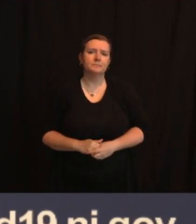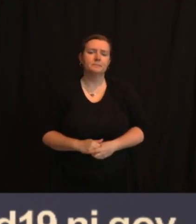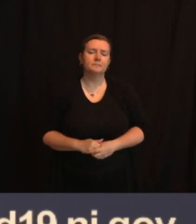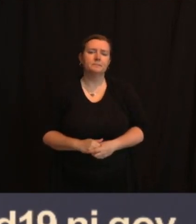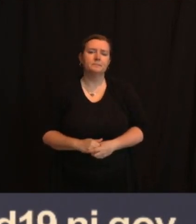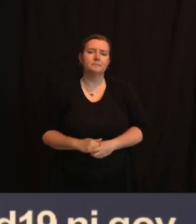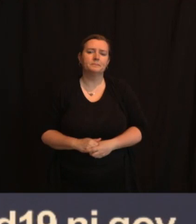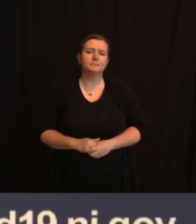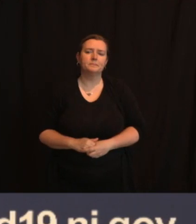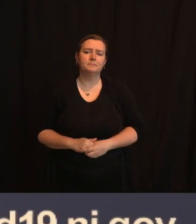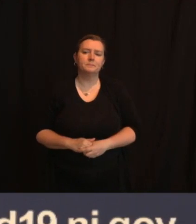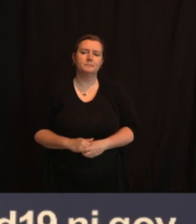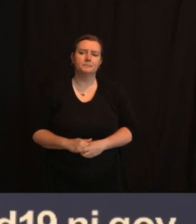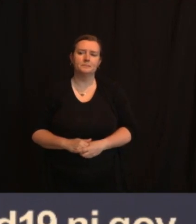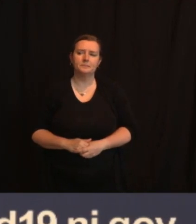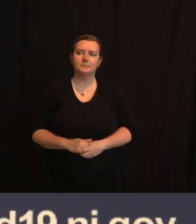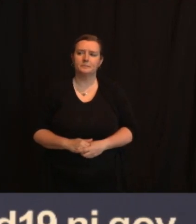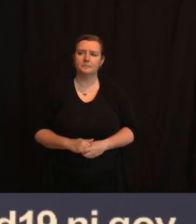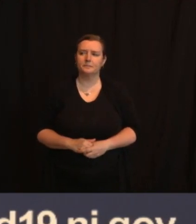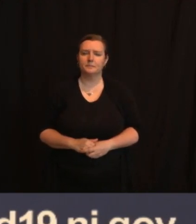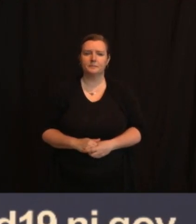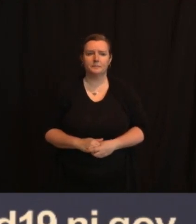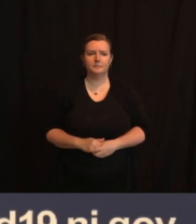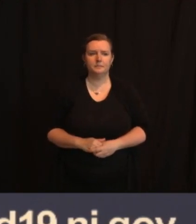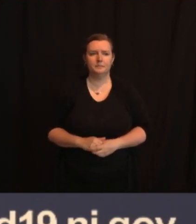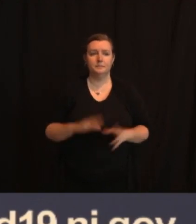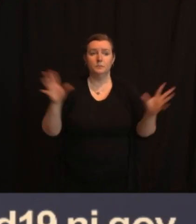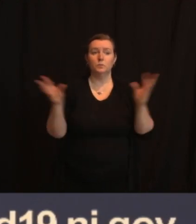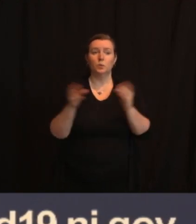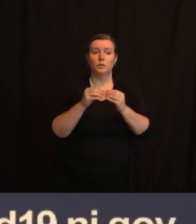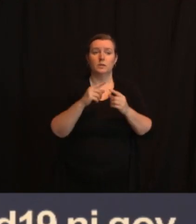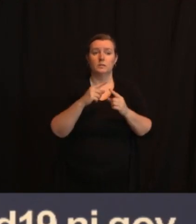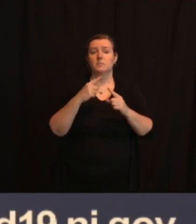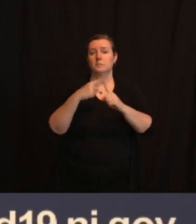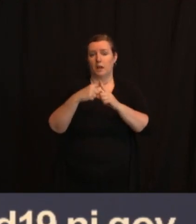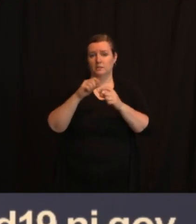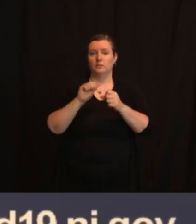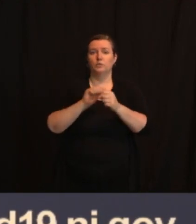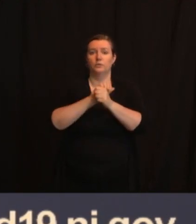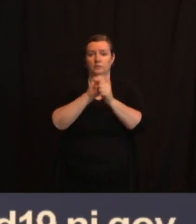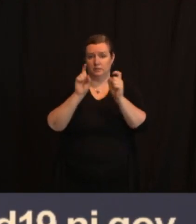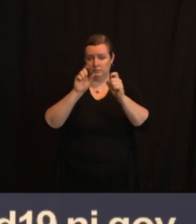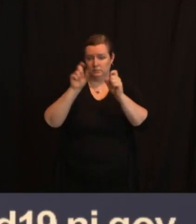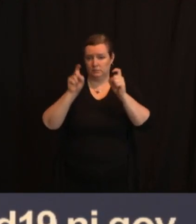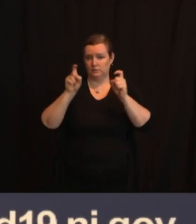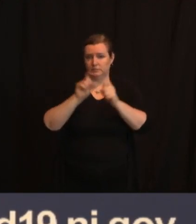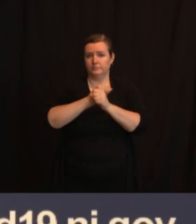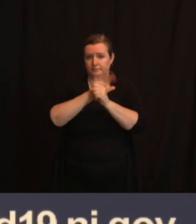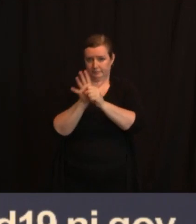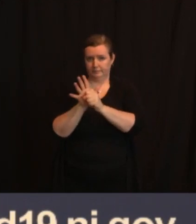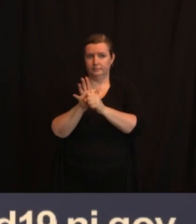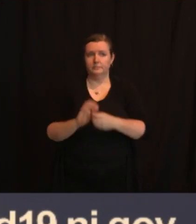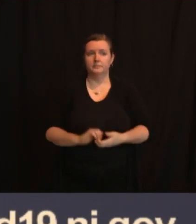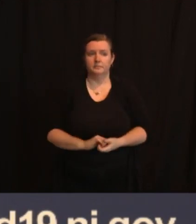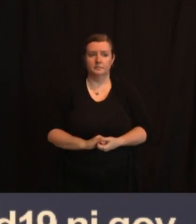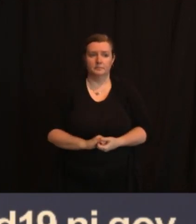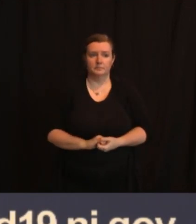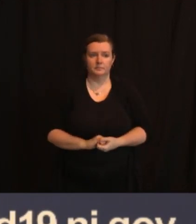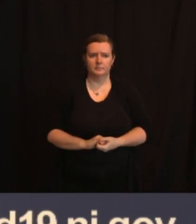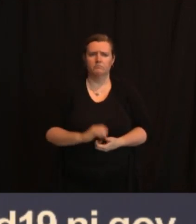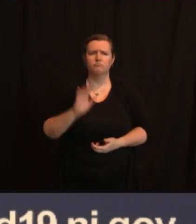again, we remind you that the total number of positive tests, we know one thing, that that's not the denominator. We don't know, I don't think